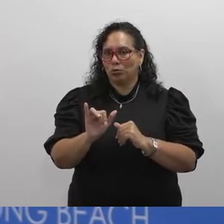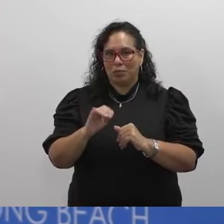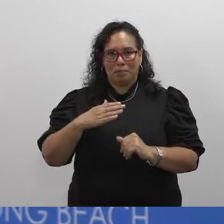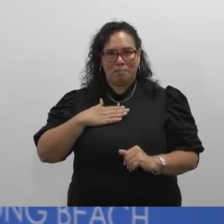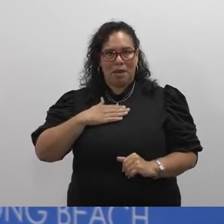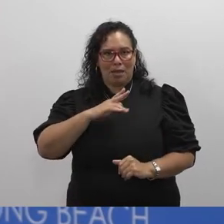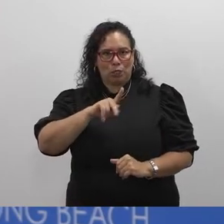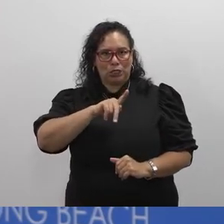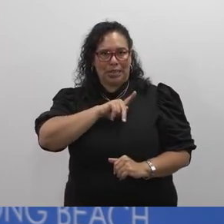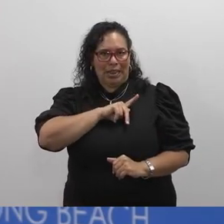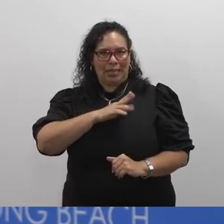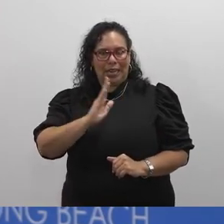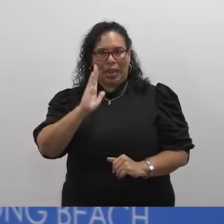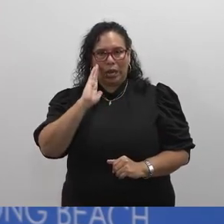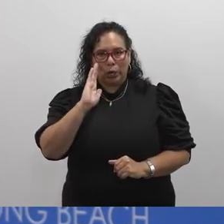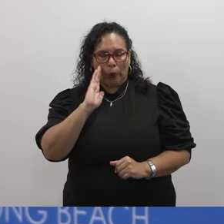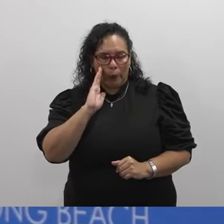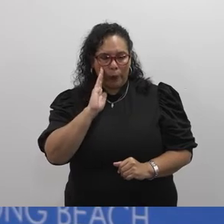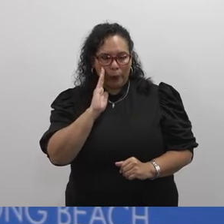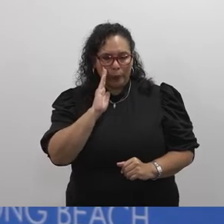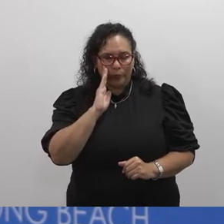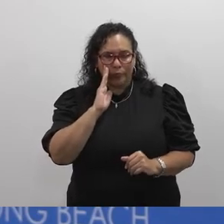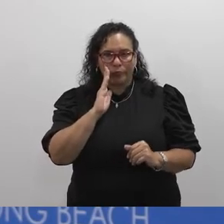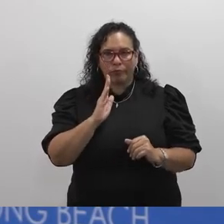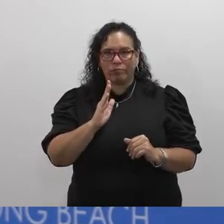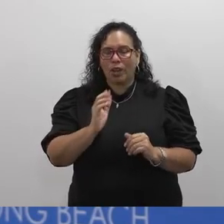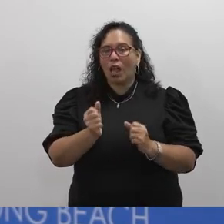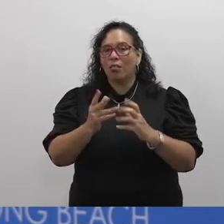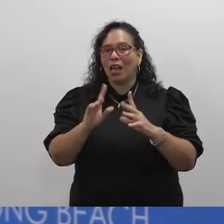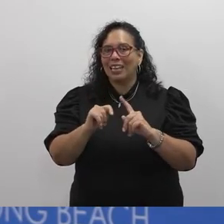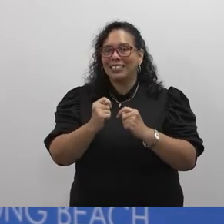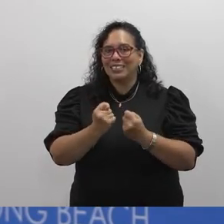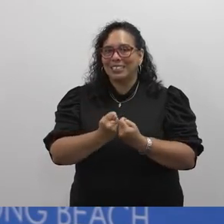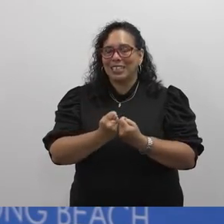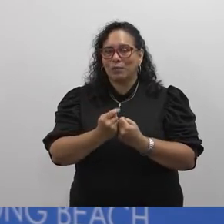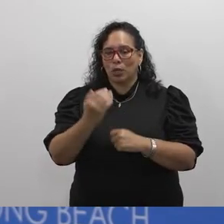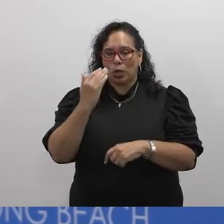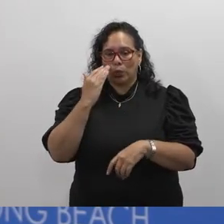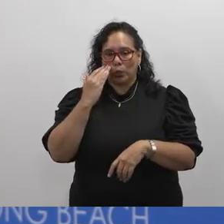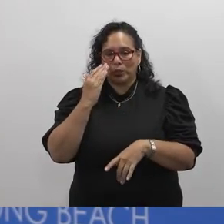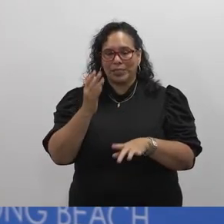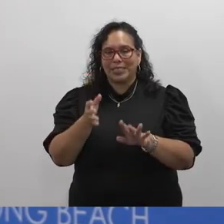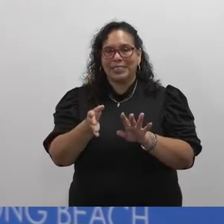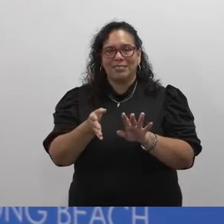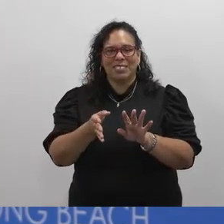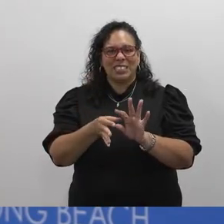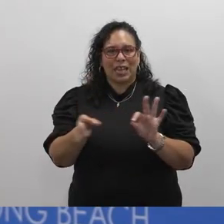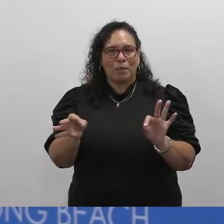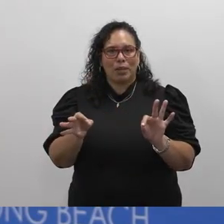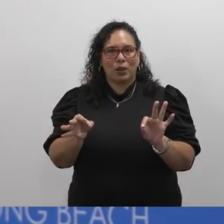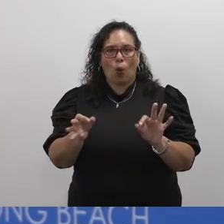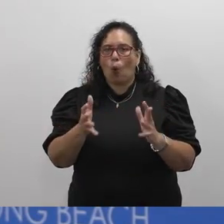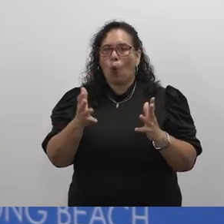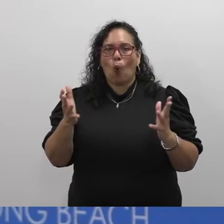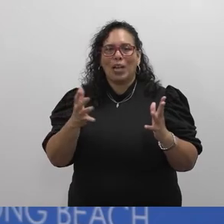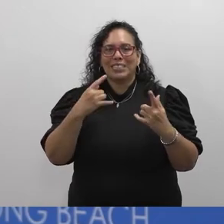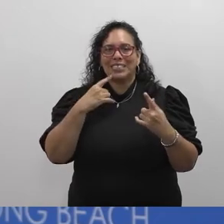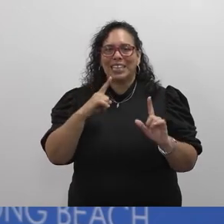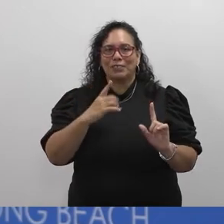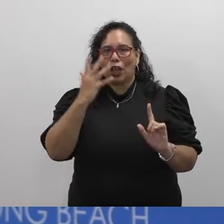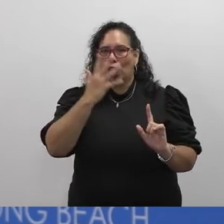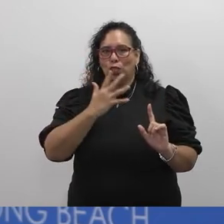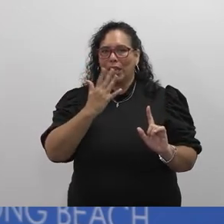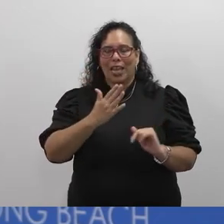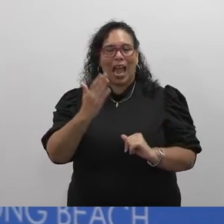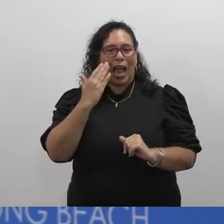where I know that a lot of the team knows that I use the statement of what does success look like? And everybody knows that that's what I'm